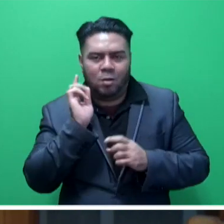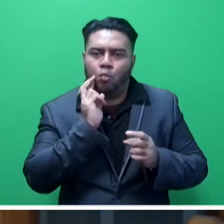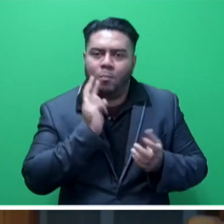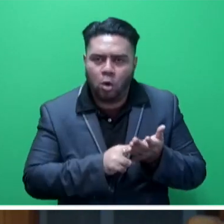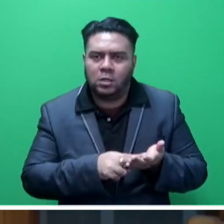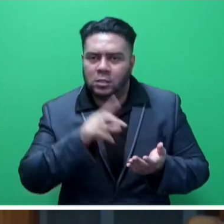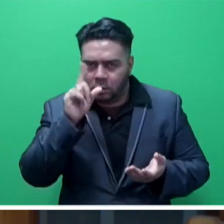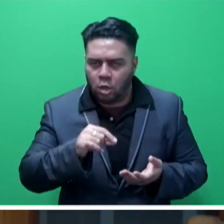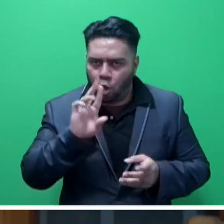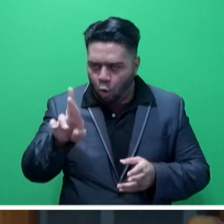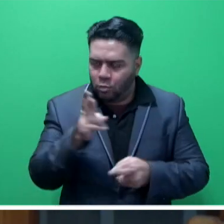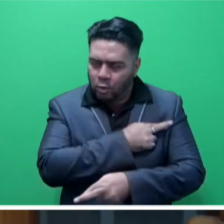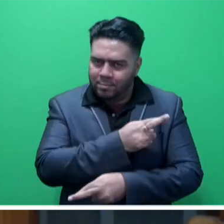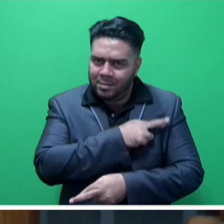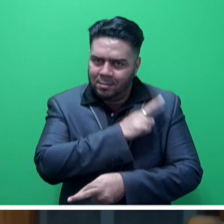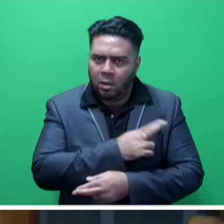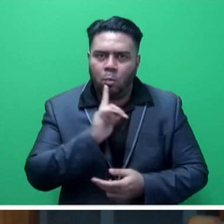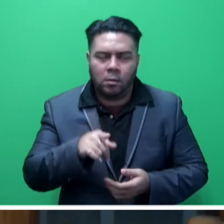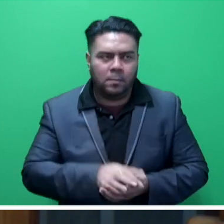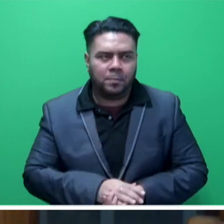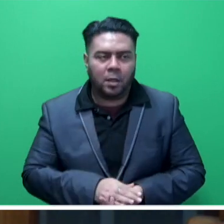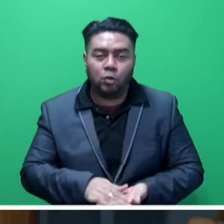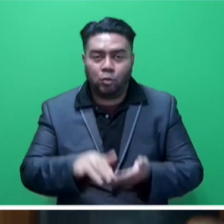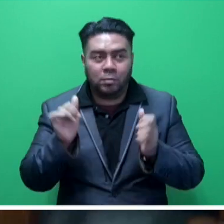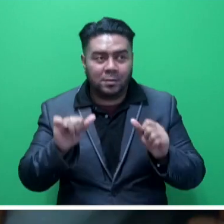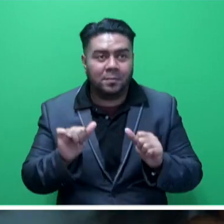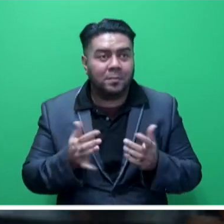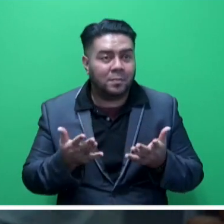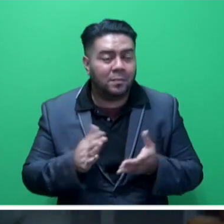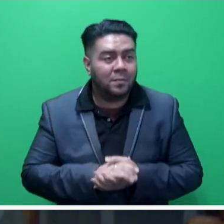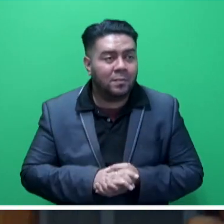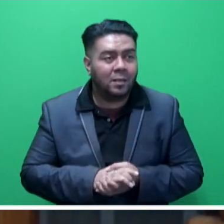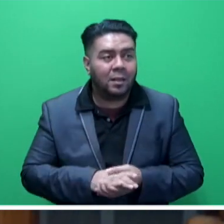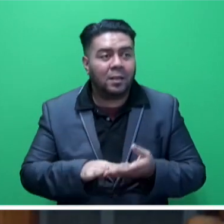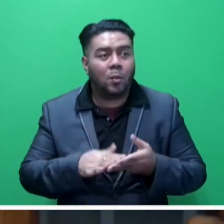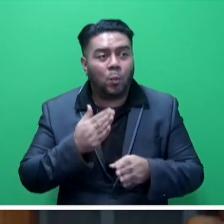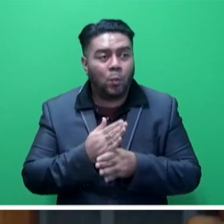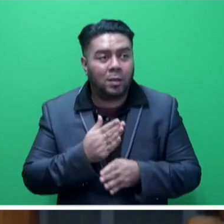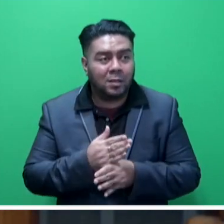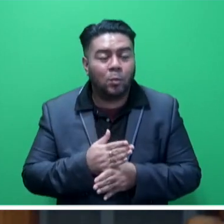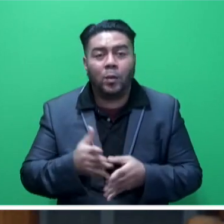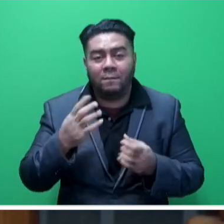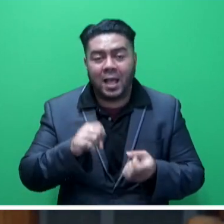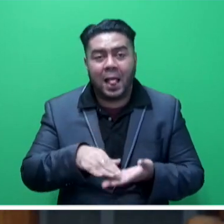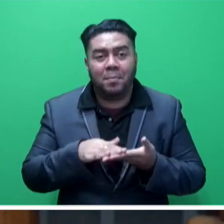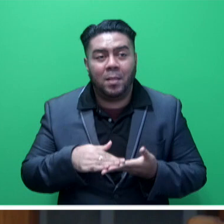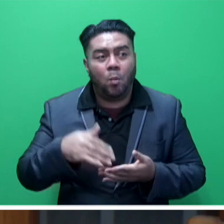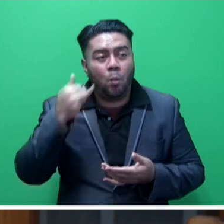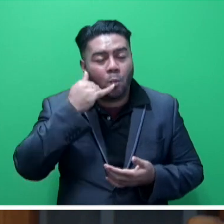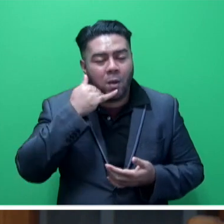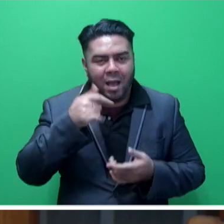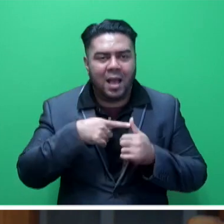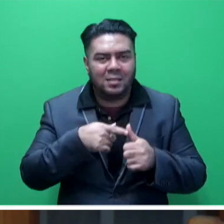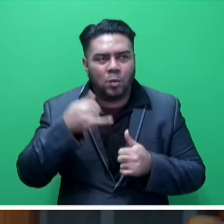And to contact the helpline center based in Suva, we have helpline workers who will answer phone calls